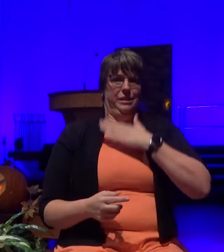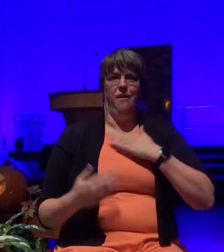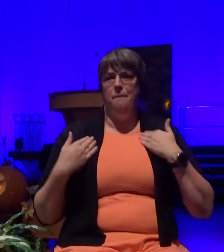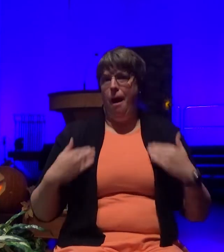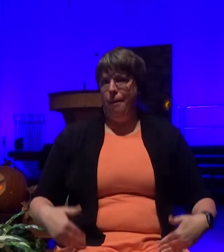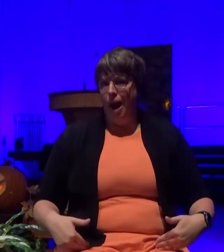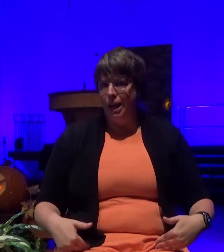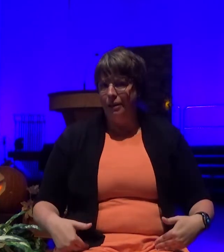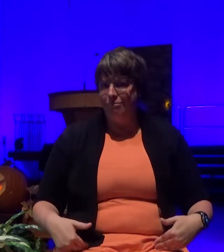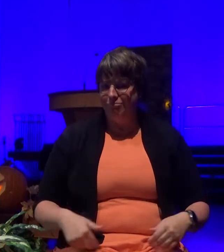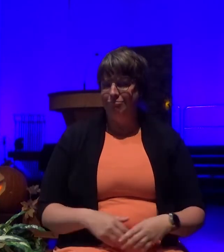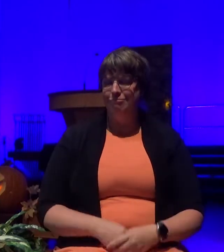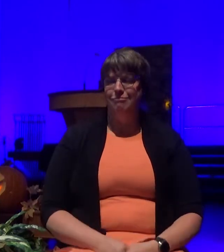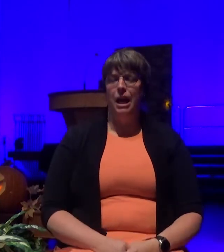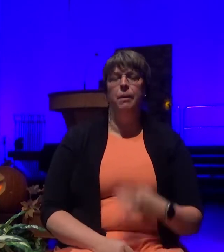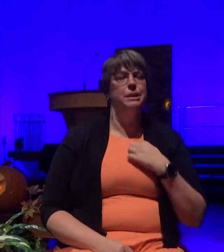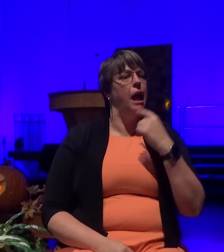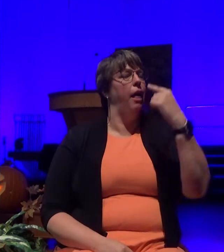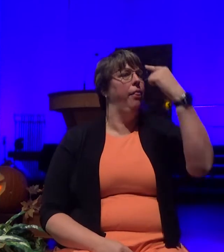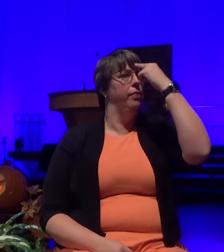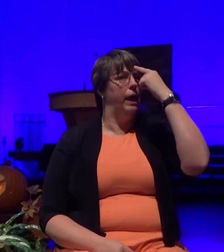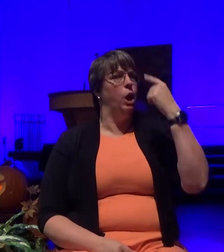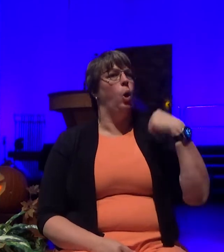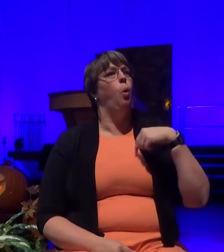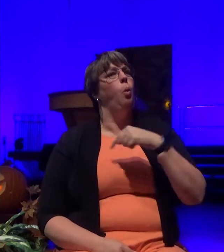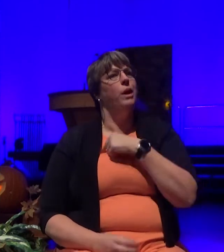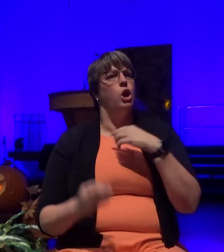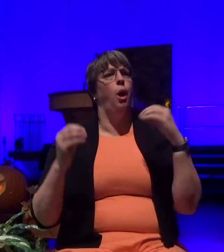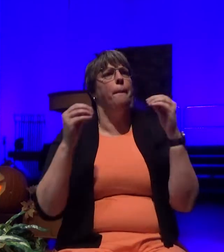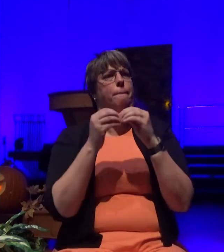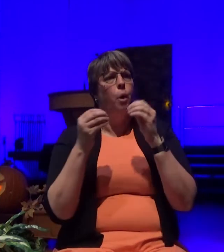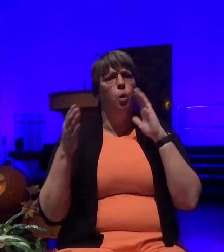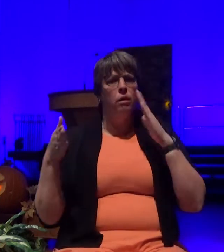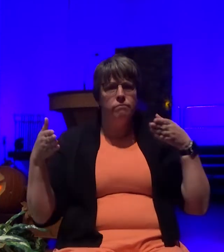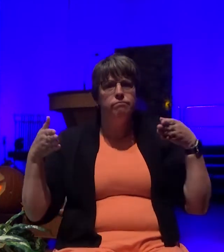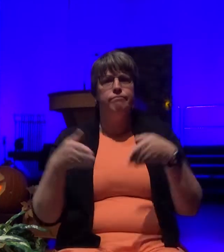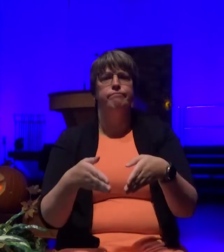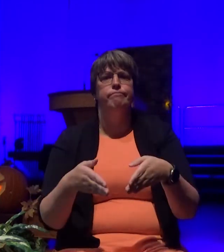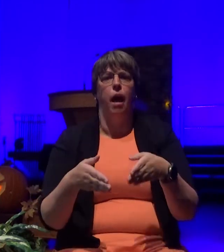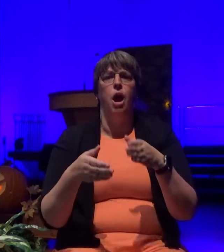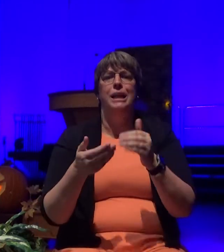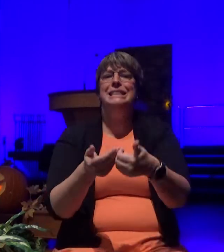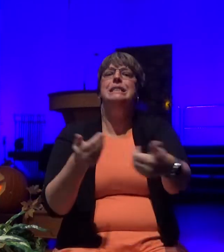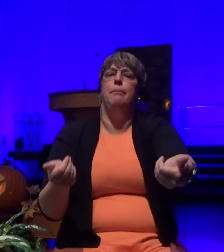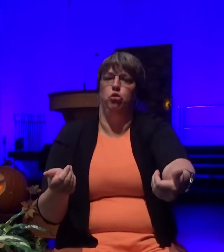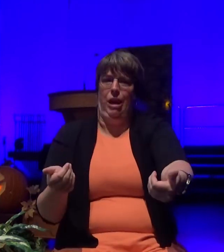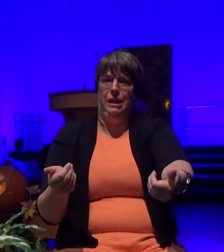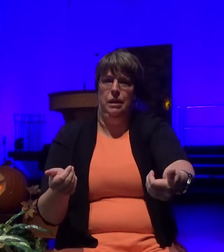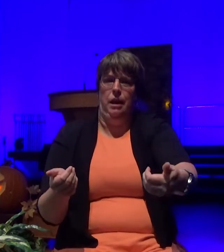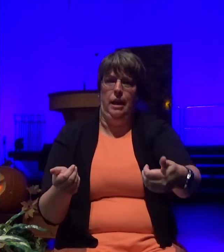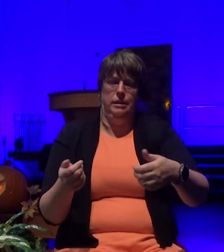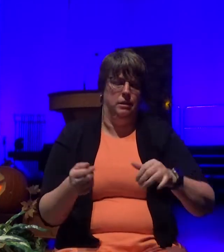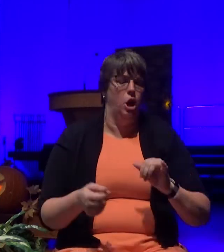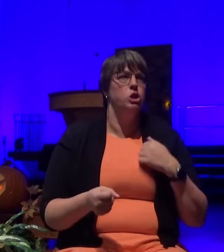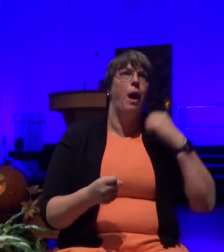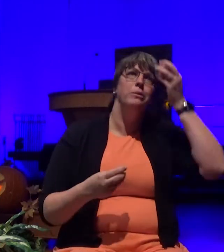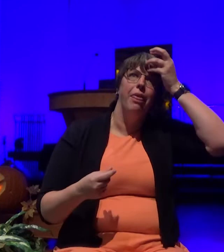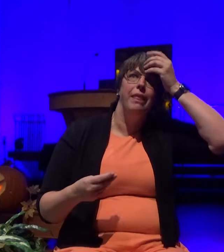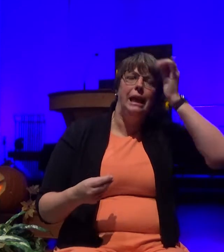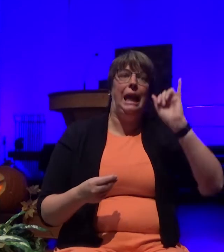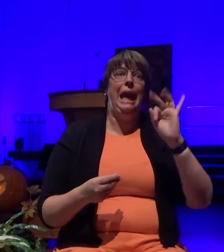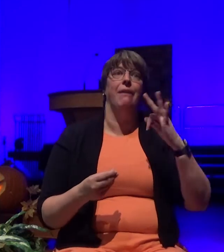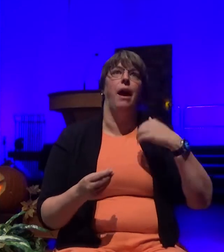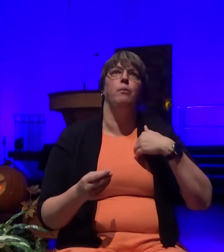more attuned to separation than we are our oneness. So I started to think, if I were going to prove today or attempt to